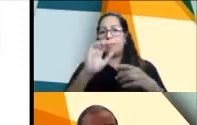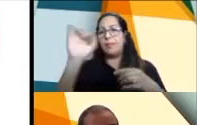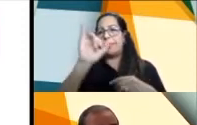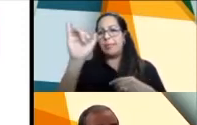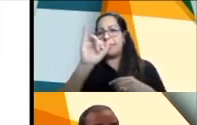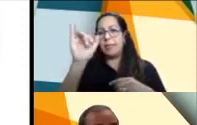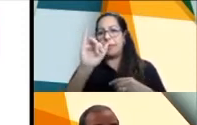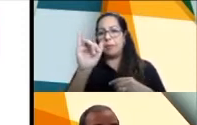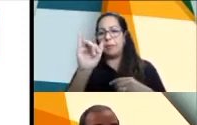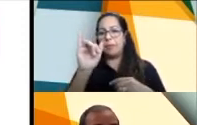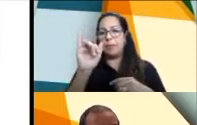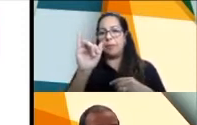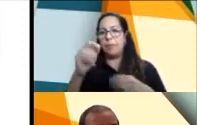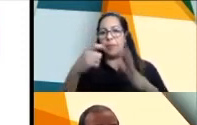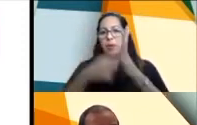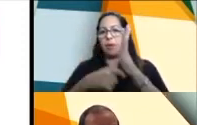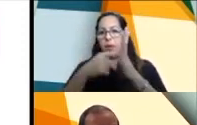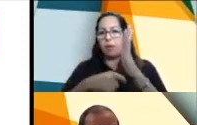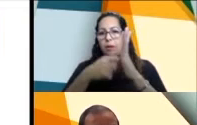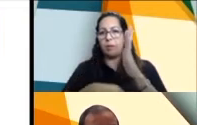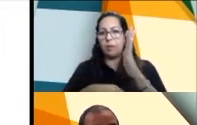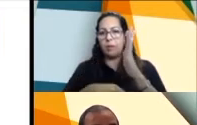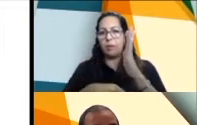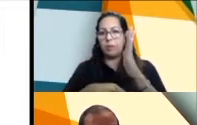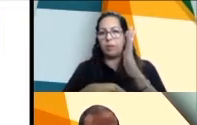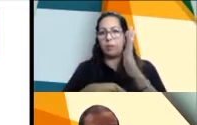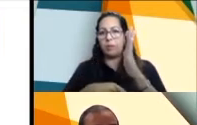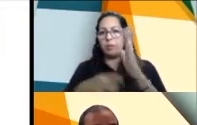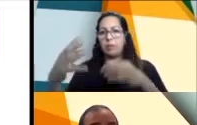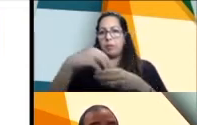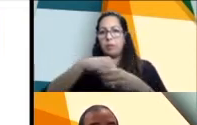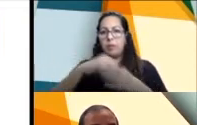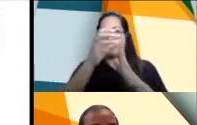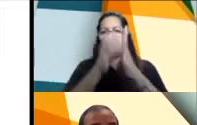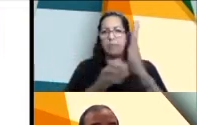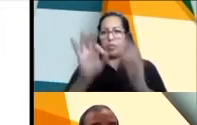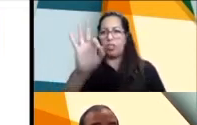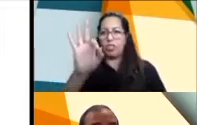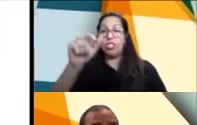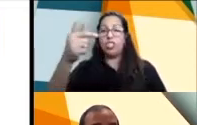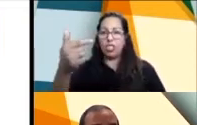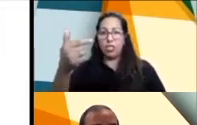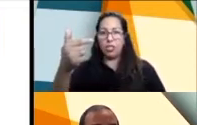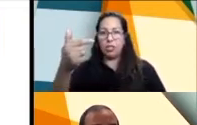previous cost form, without first in field G, without including